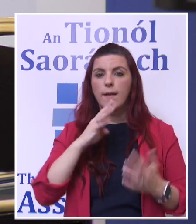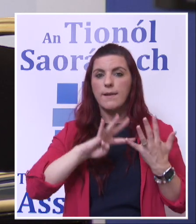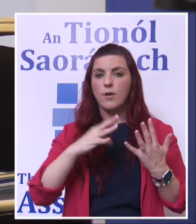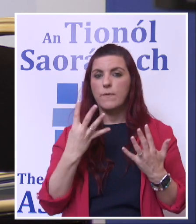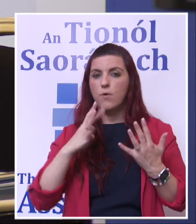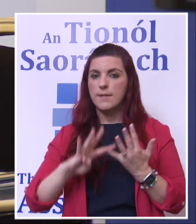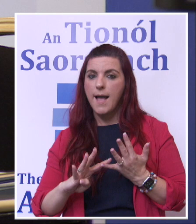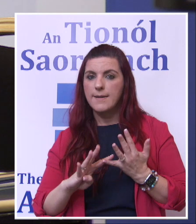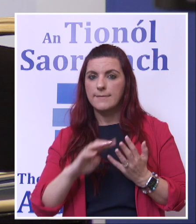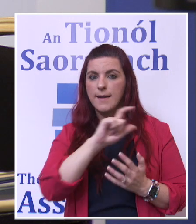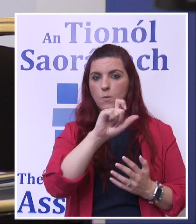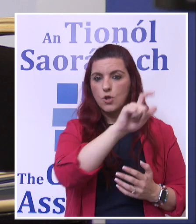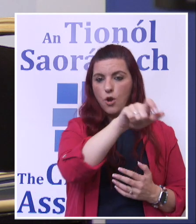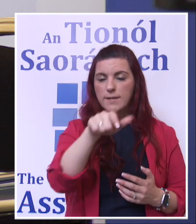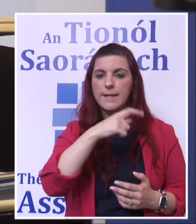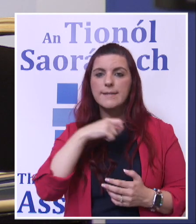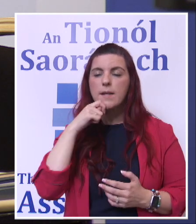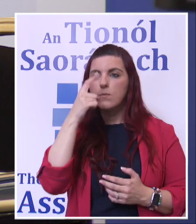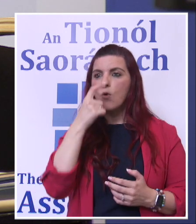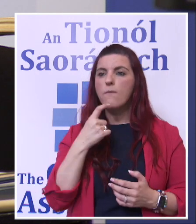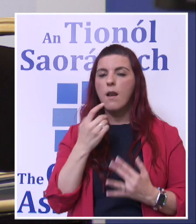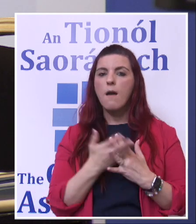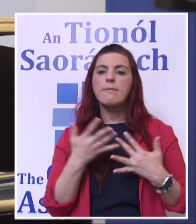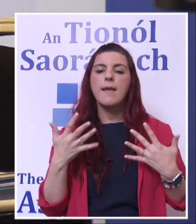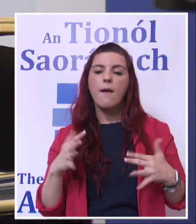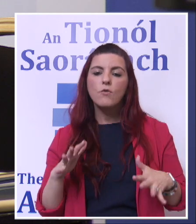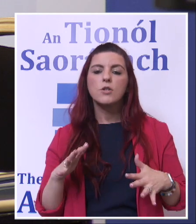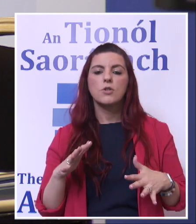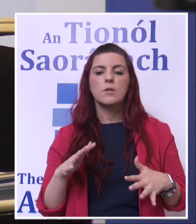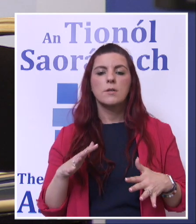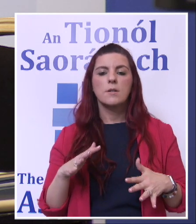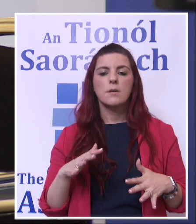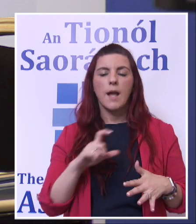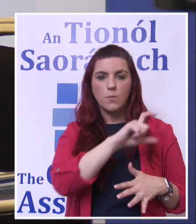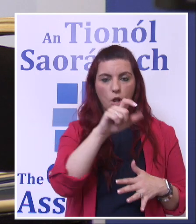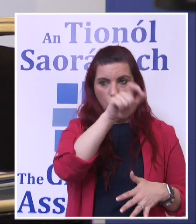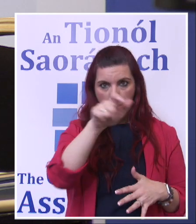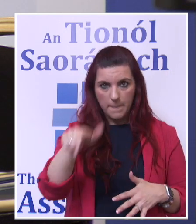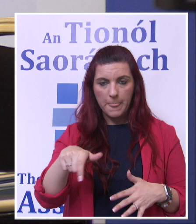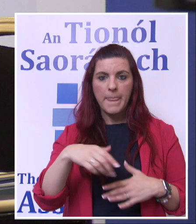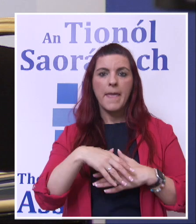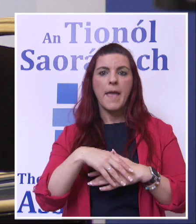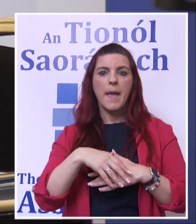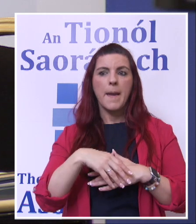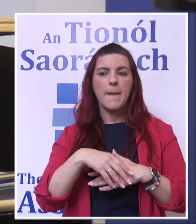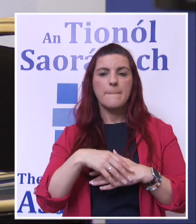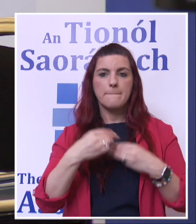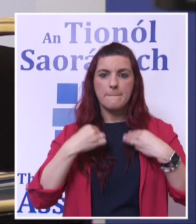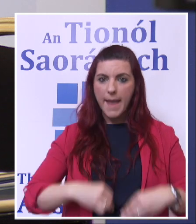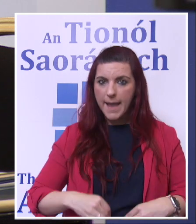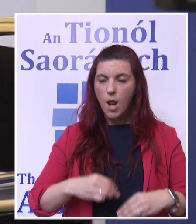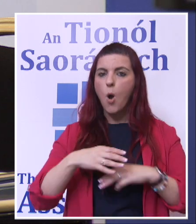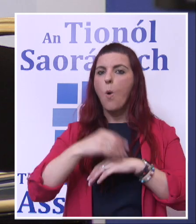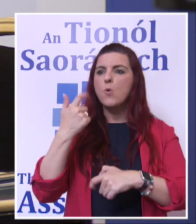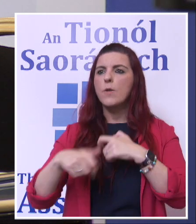councillors. And he says the profile of the average councillor is male, older than his or her constituents,